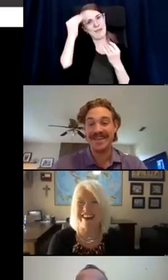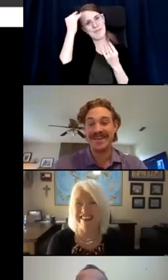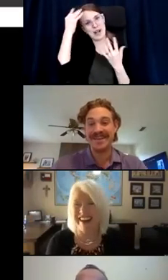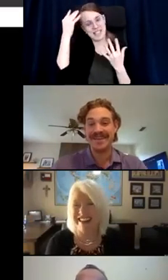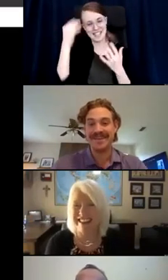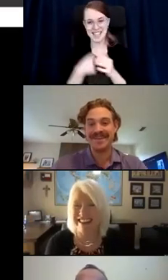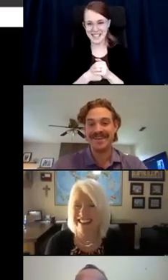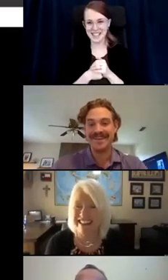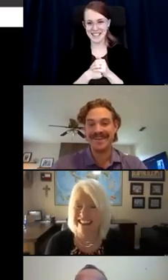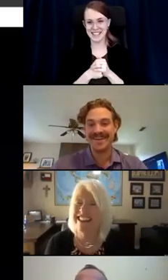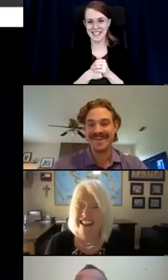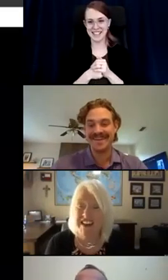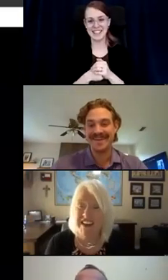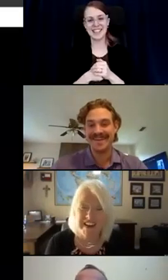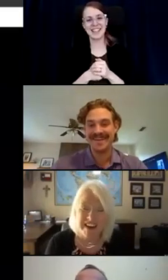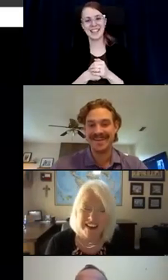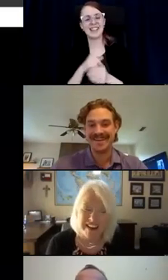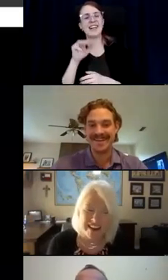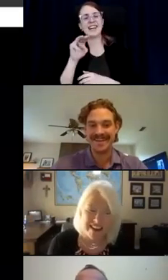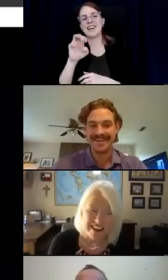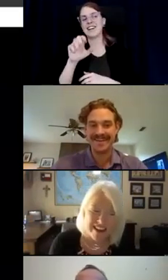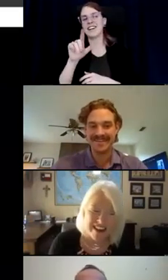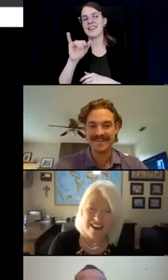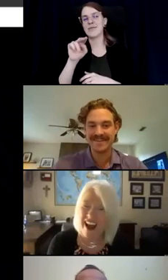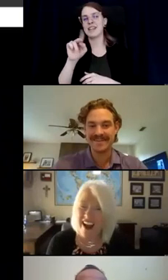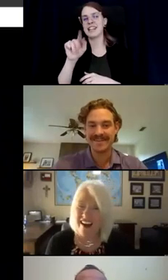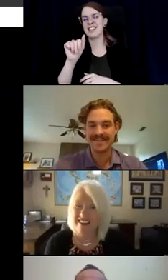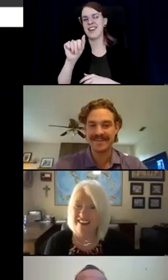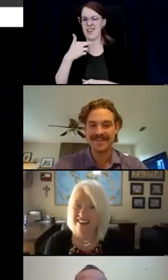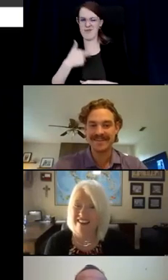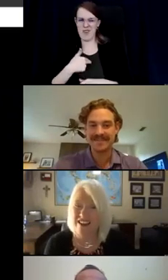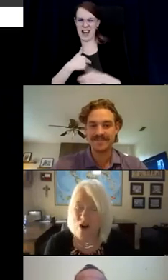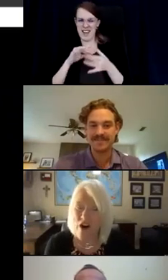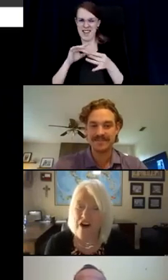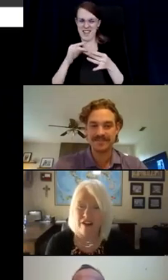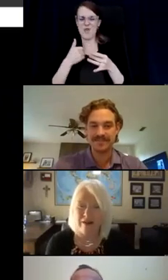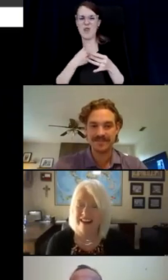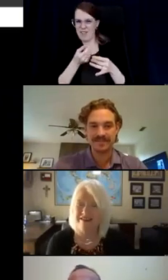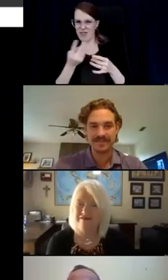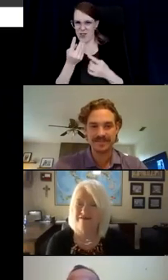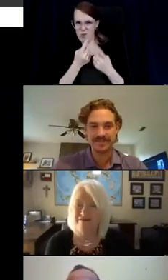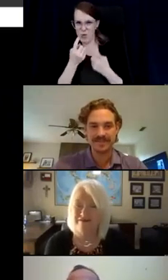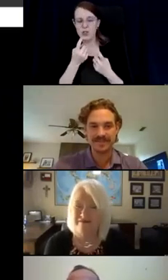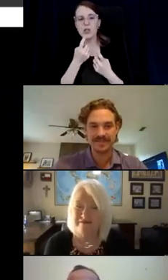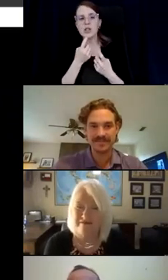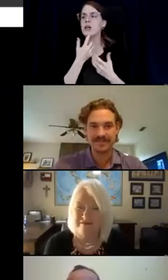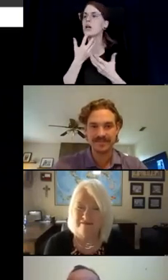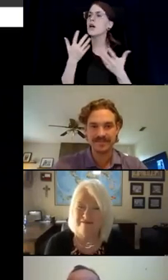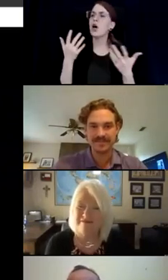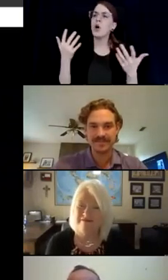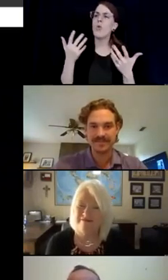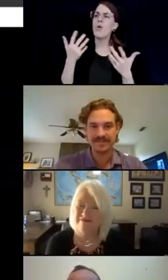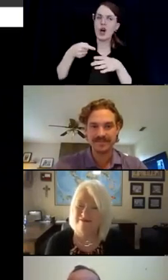good. Melinda, we do have a couple of questions in our Q&A area. What are the high demand